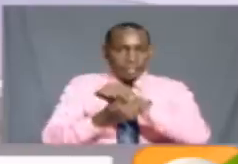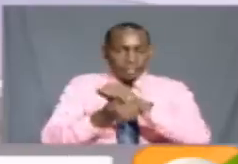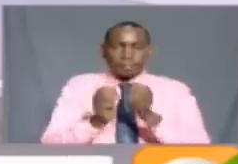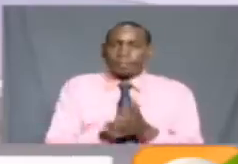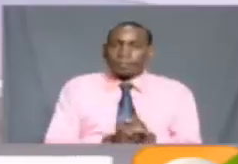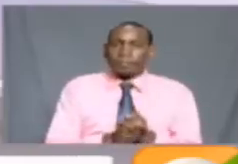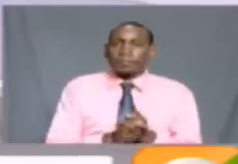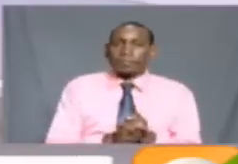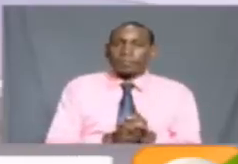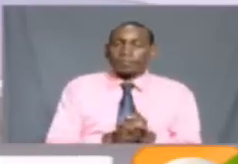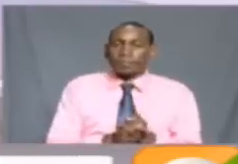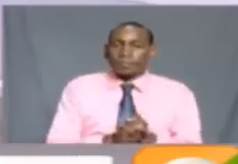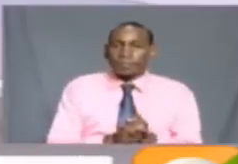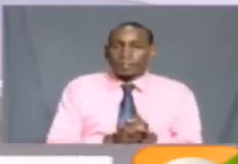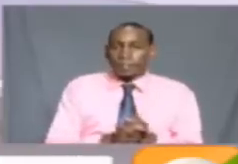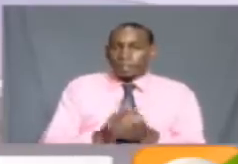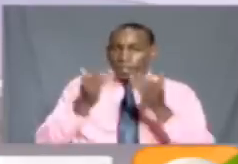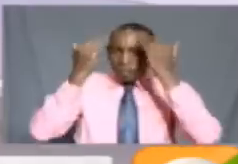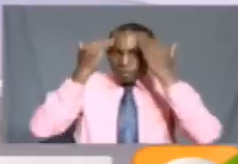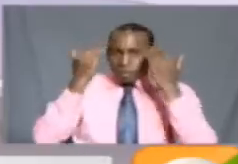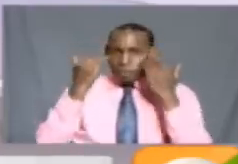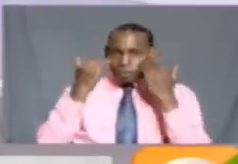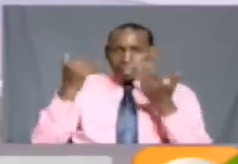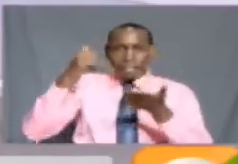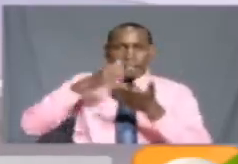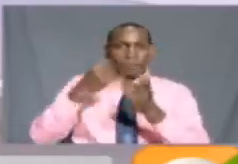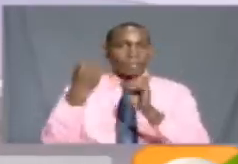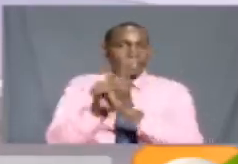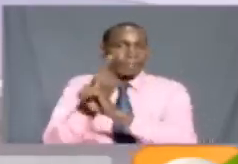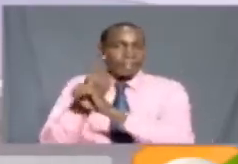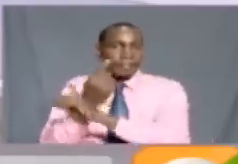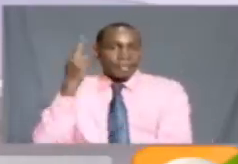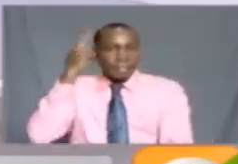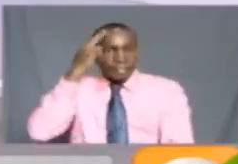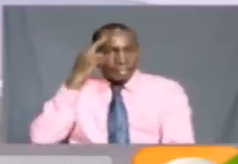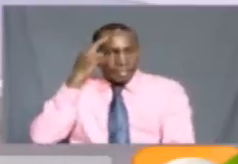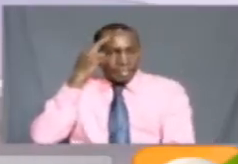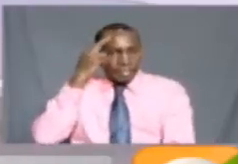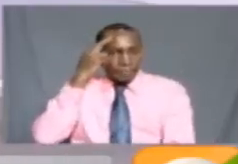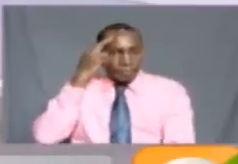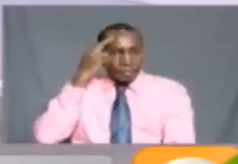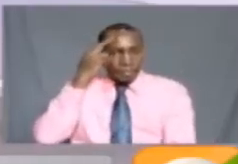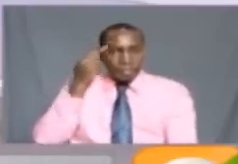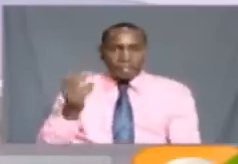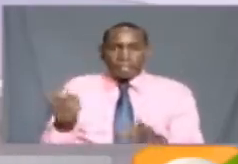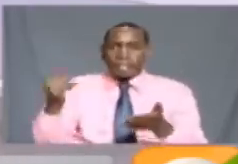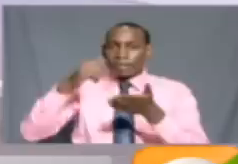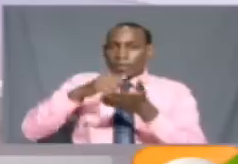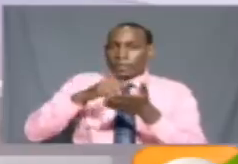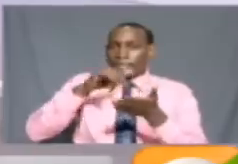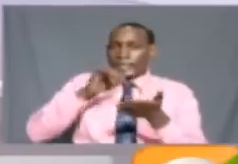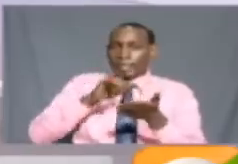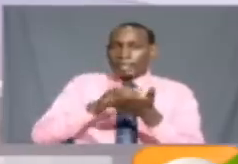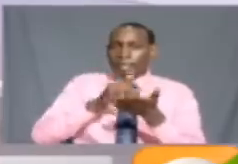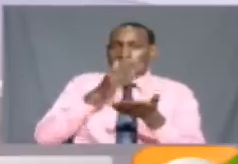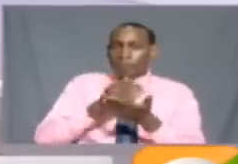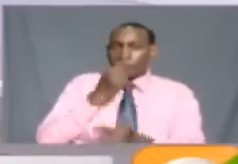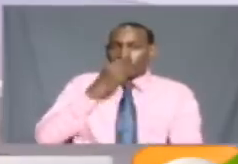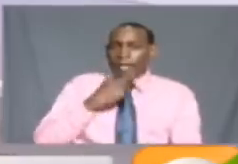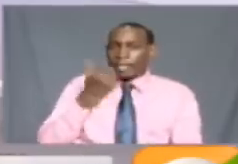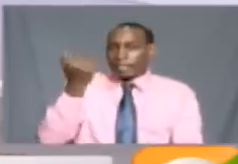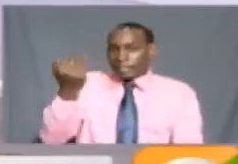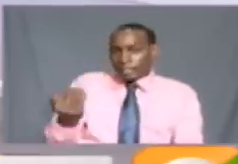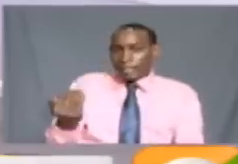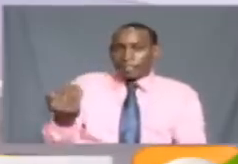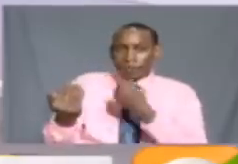so the court considered various factors, amongst others, the fact that the age of the child